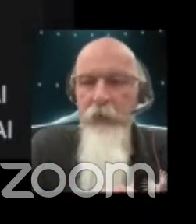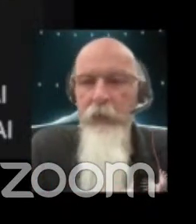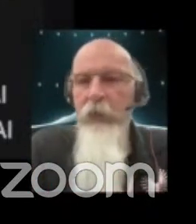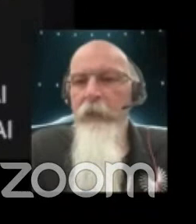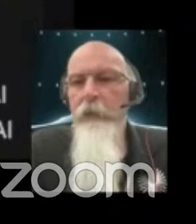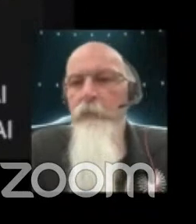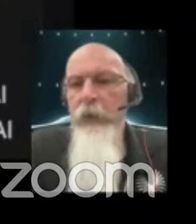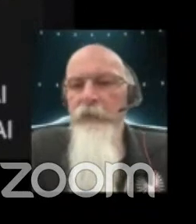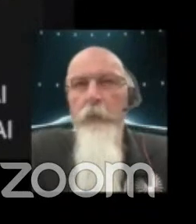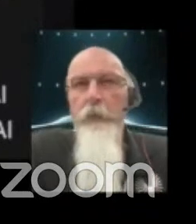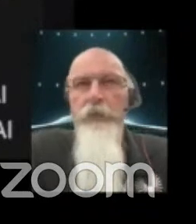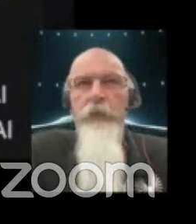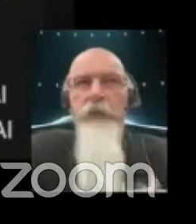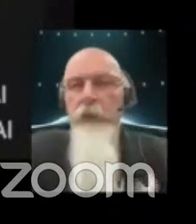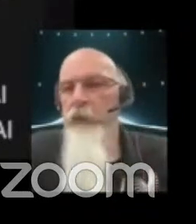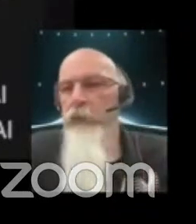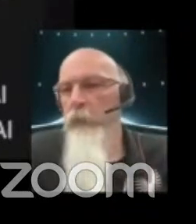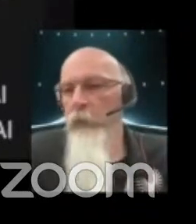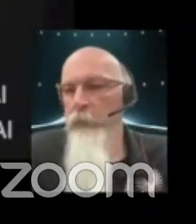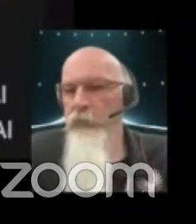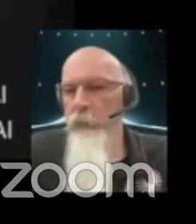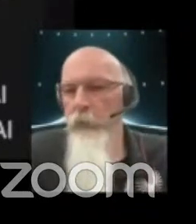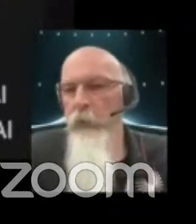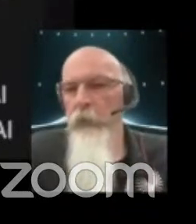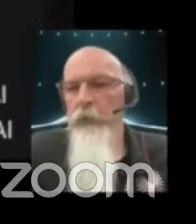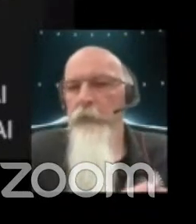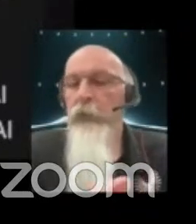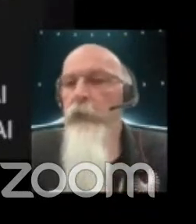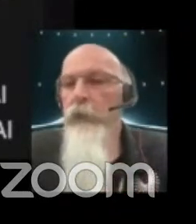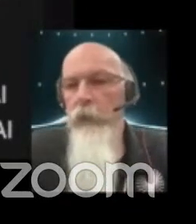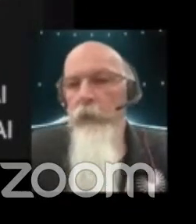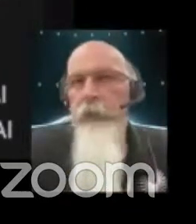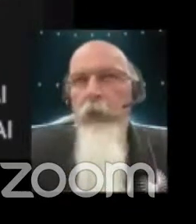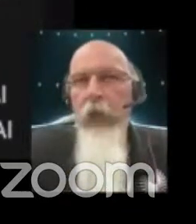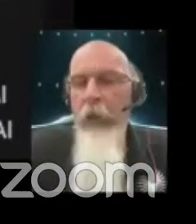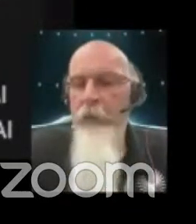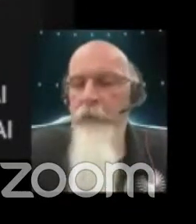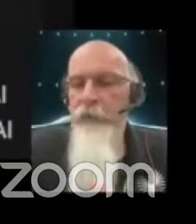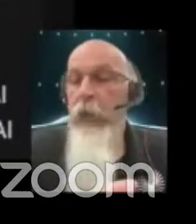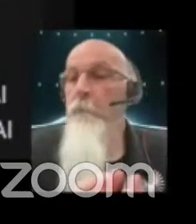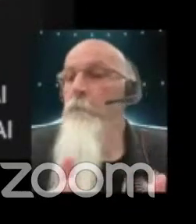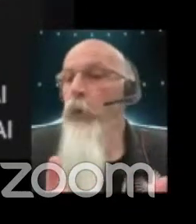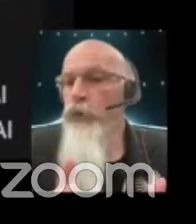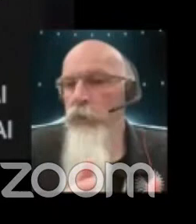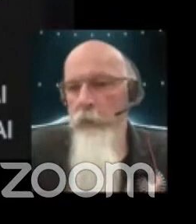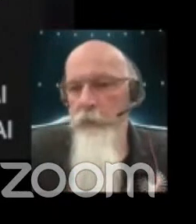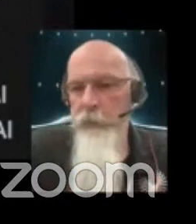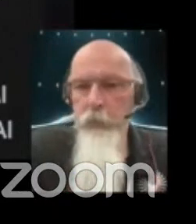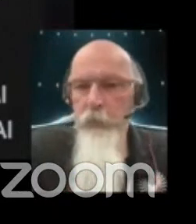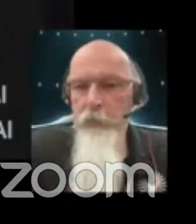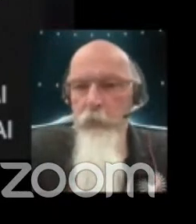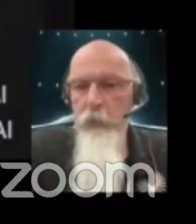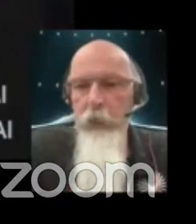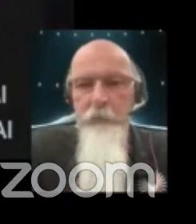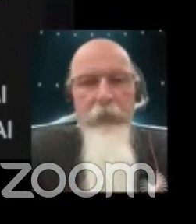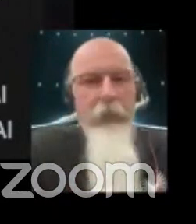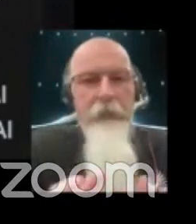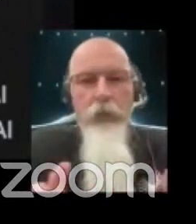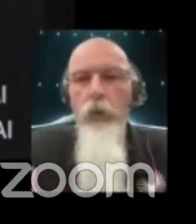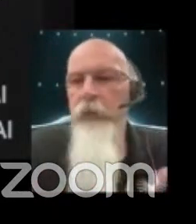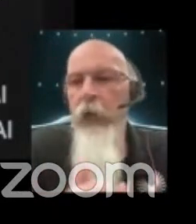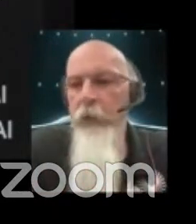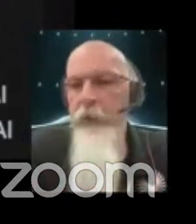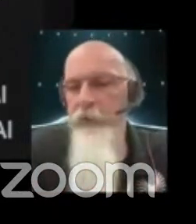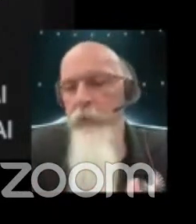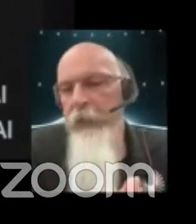has been given the best opportunity as humanly possible to learn as emotionless as possible it's